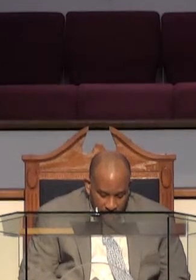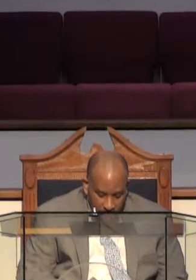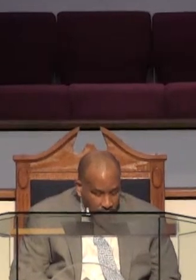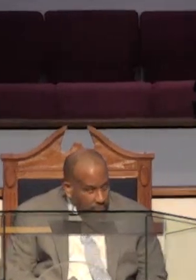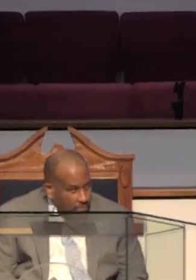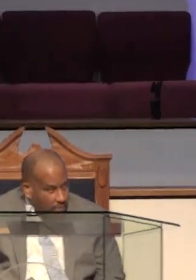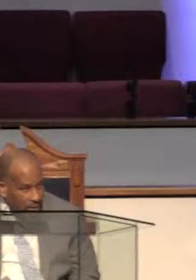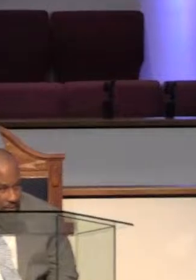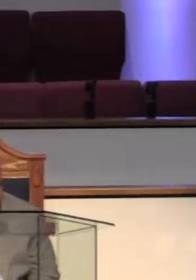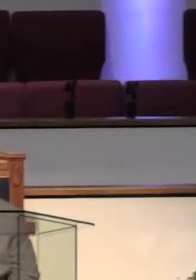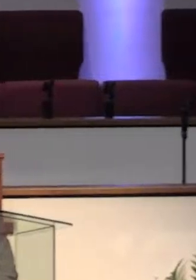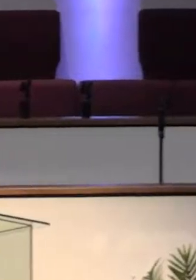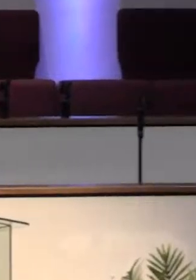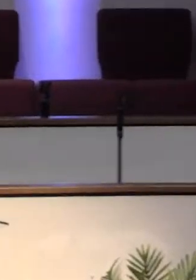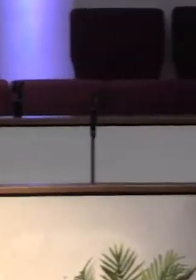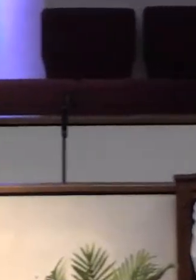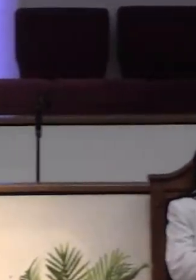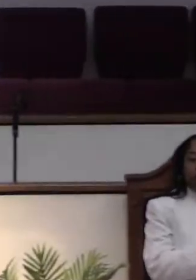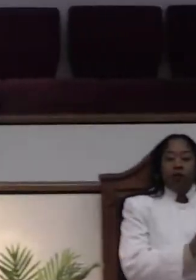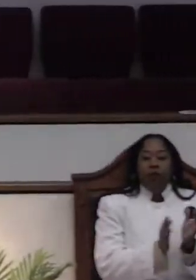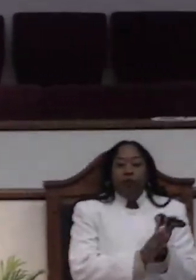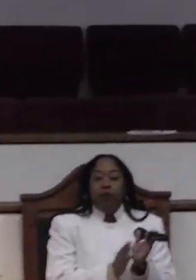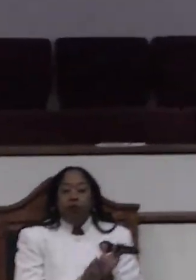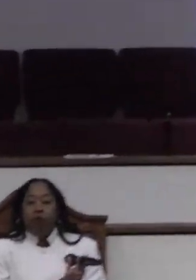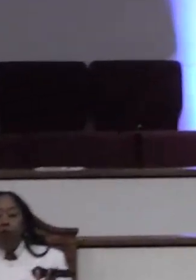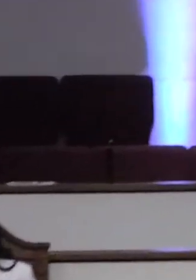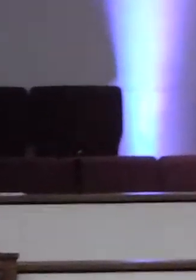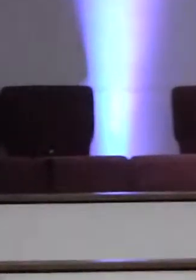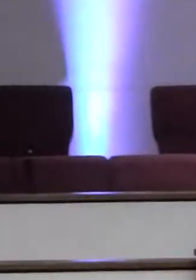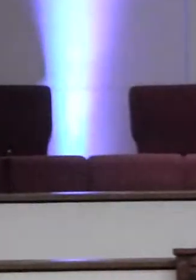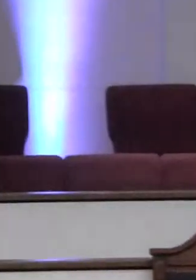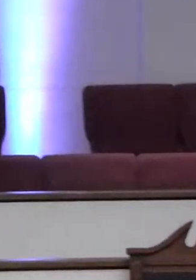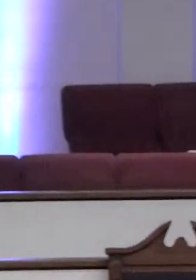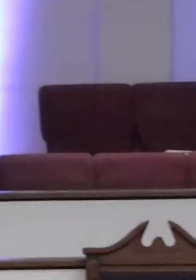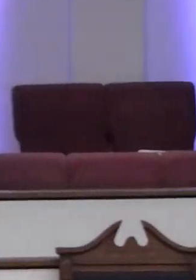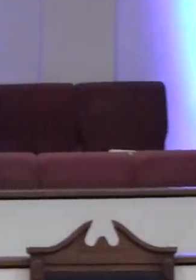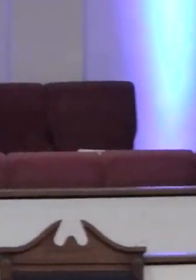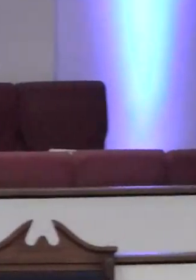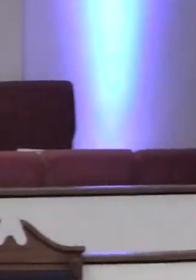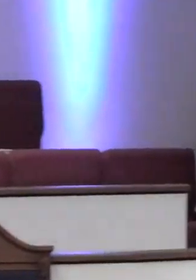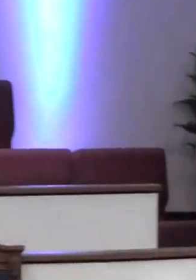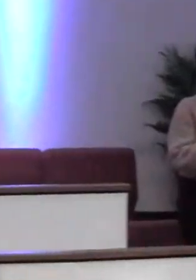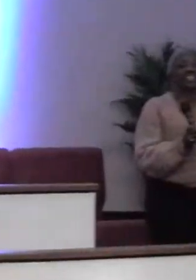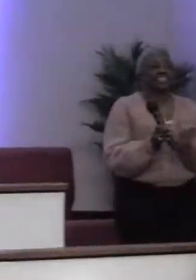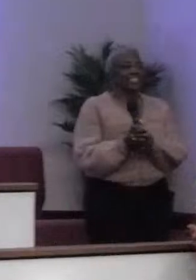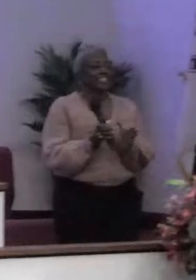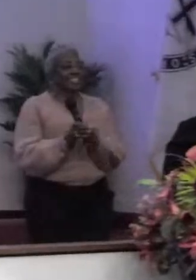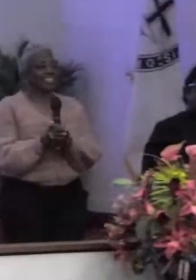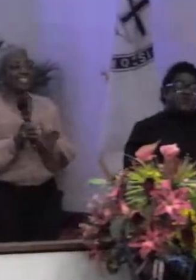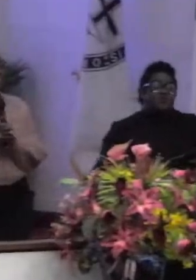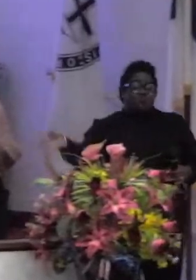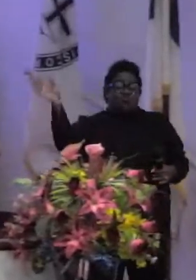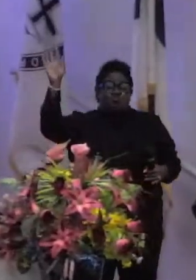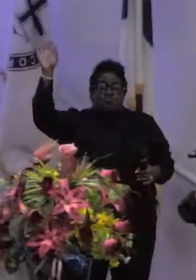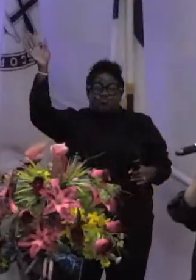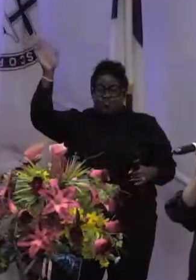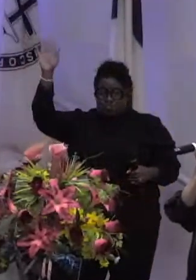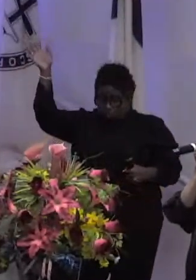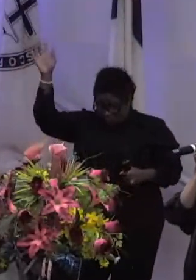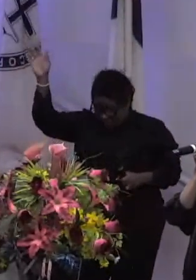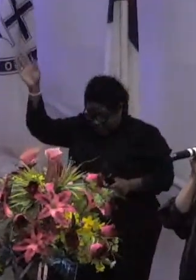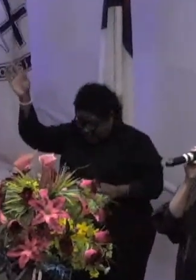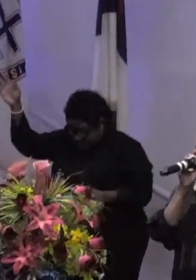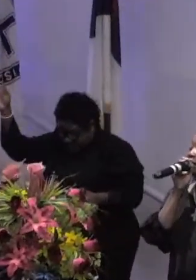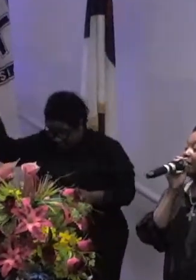Hallelujah. Good morning. I was glad when they said unto me, it's time to go to the house of